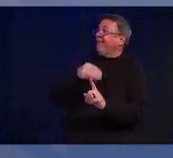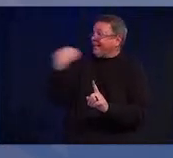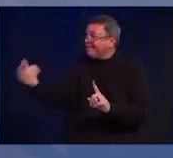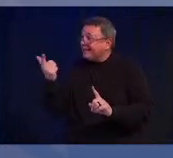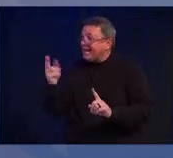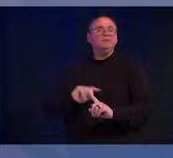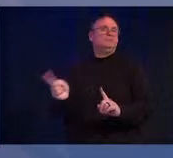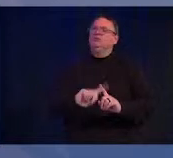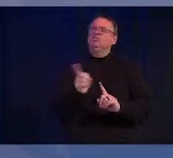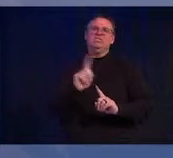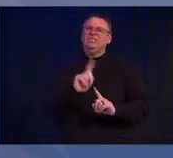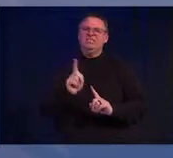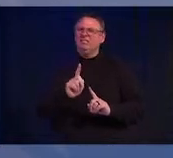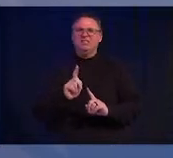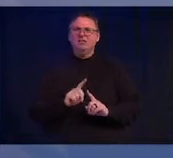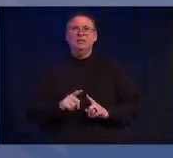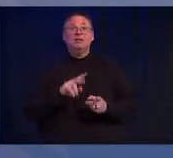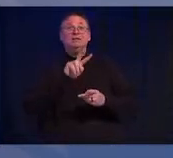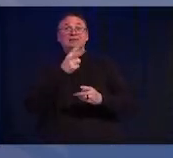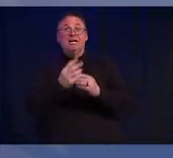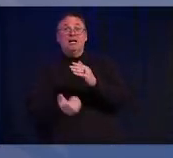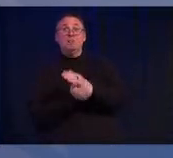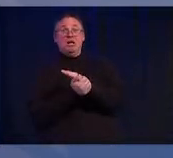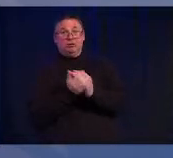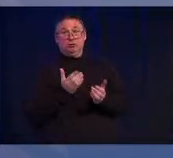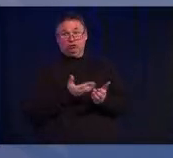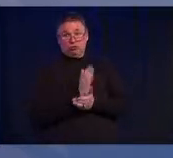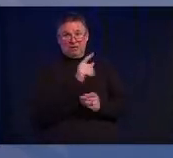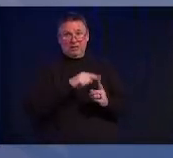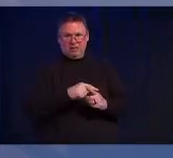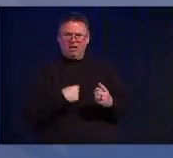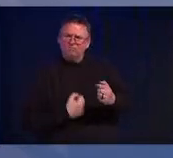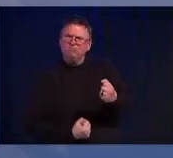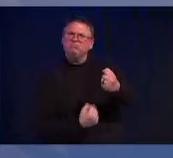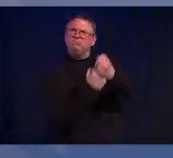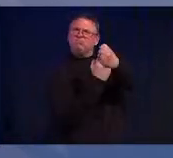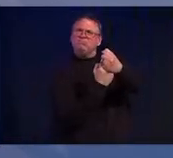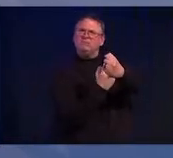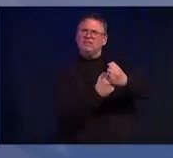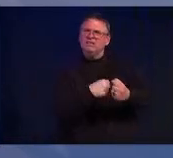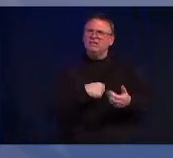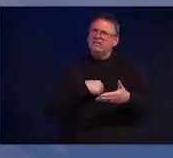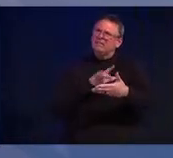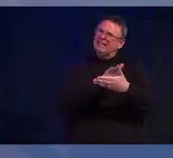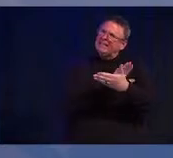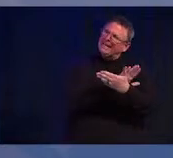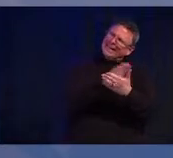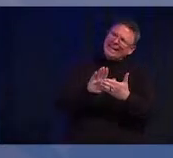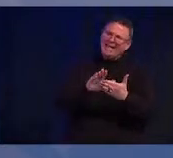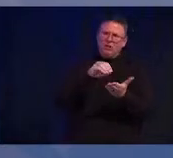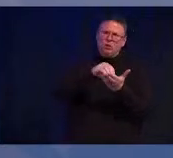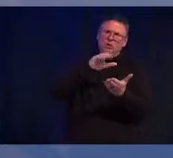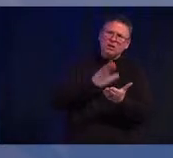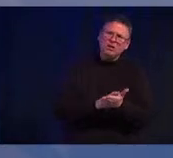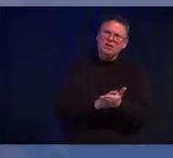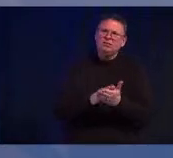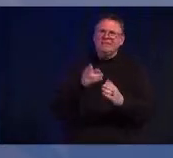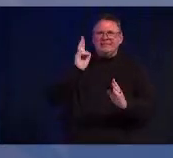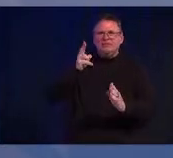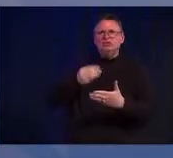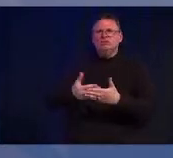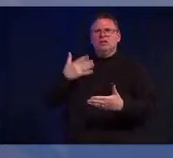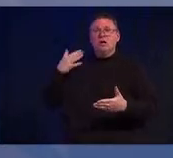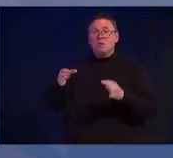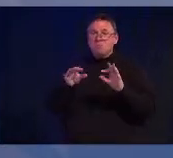that has defended that with a spotless record, but that doesn't mean that you shouldn't try hard to make